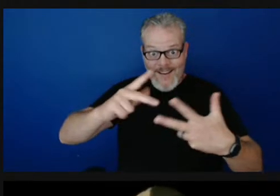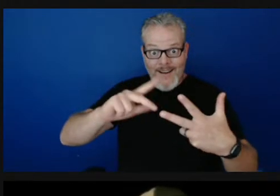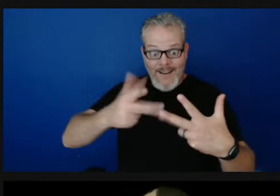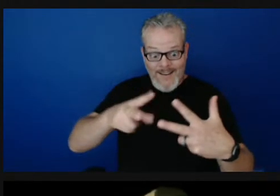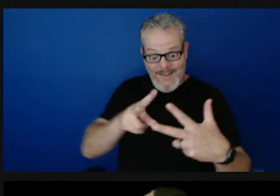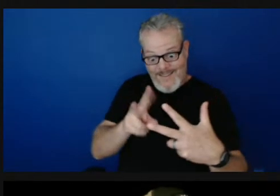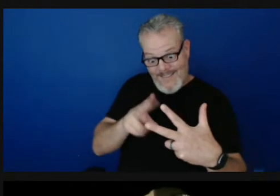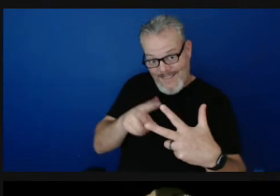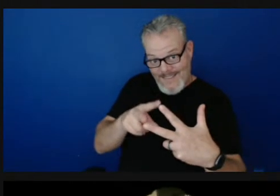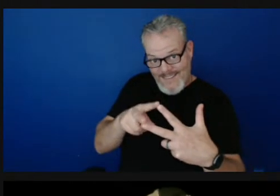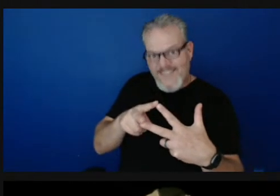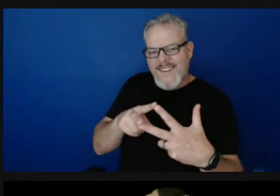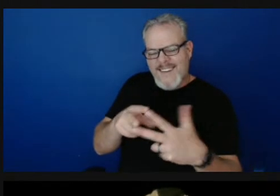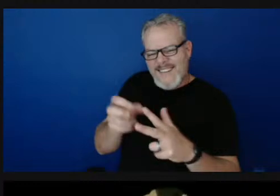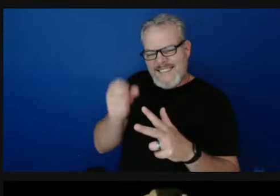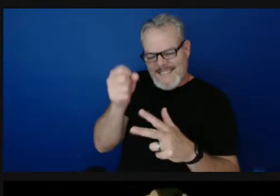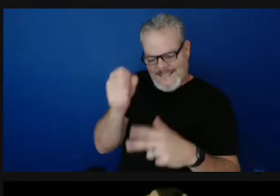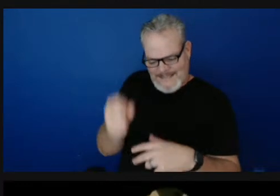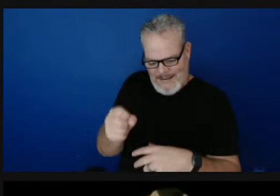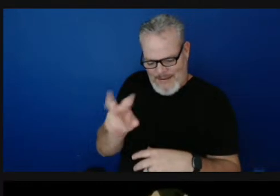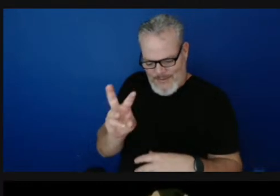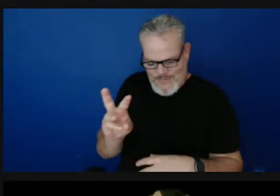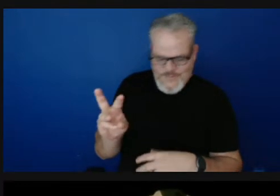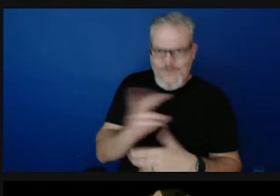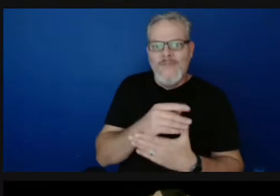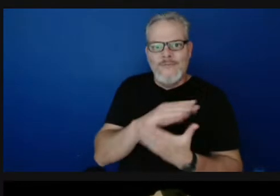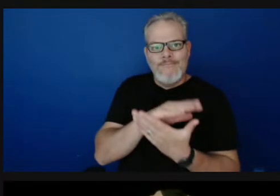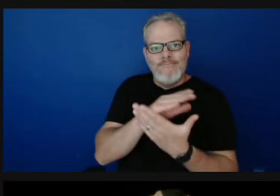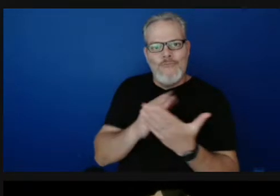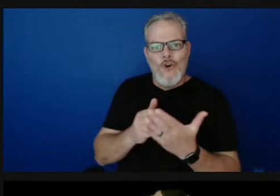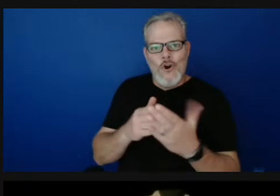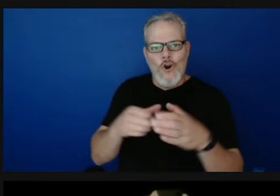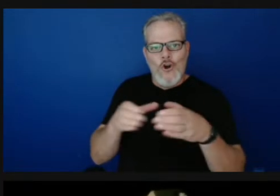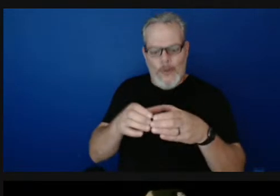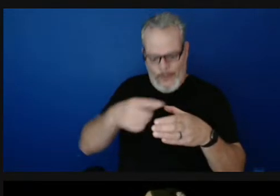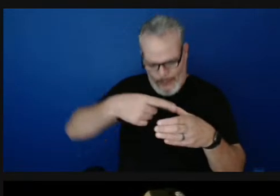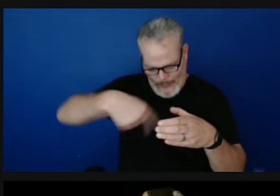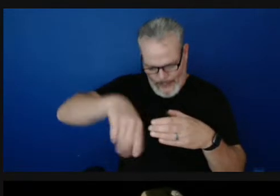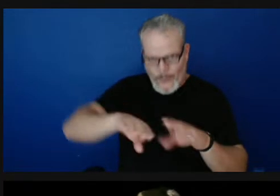southwest part of the crater floor, where the eruptive vents were located.